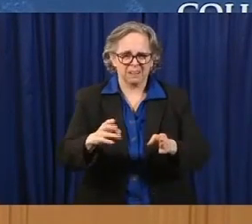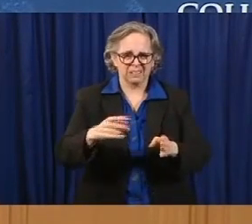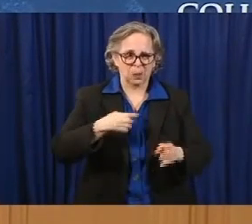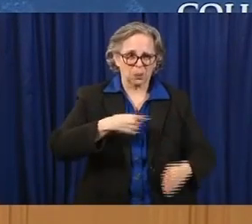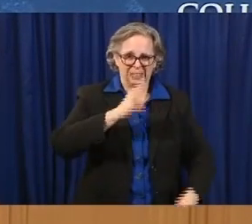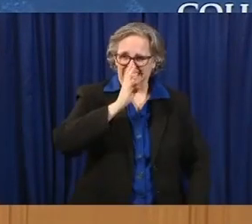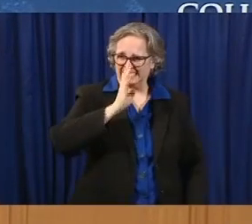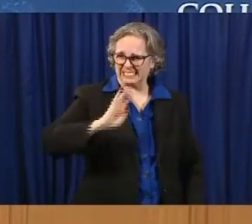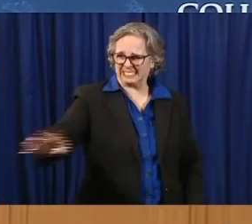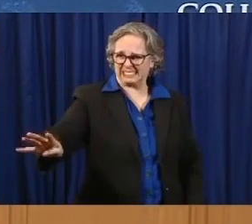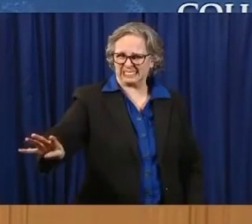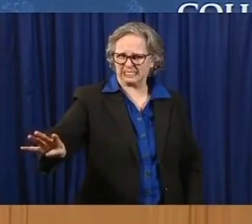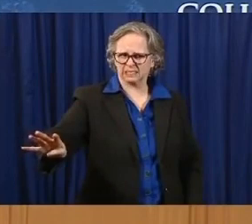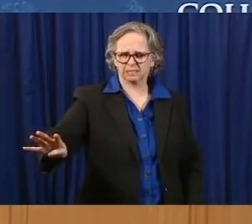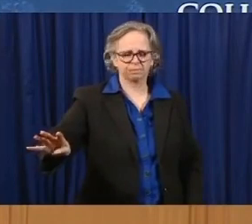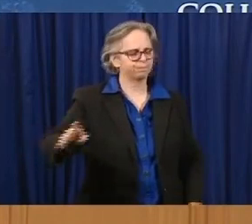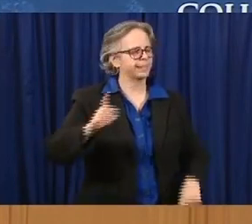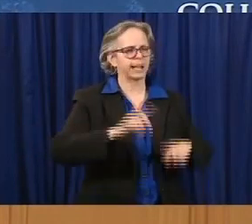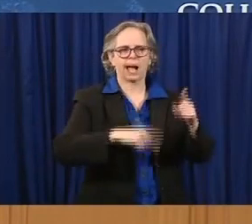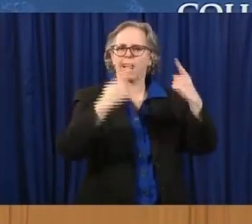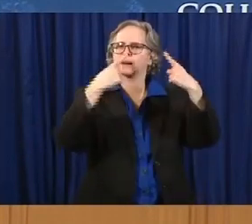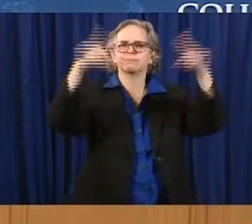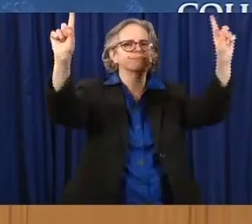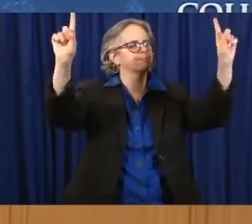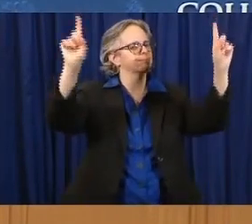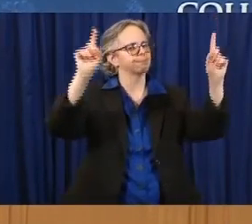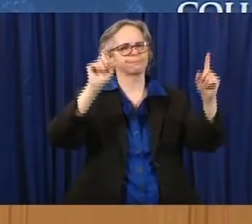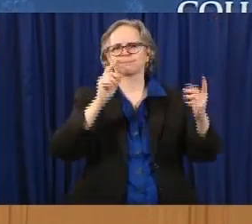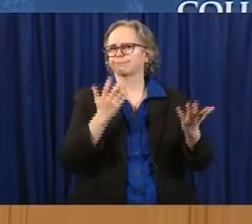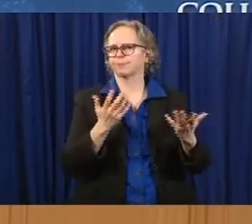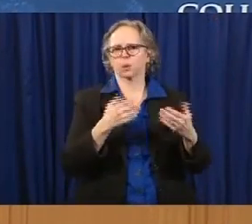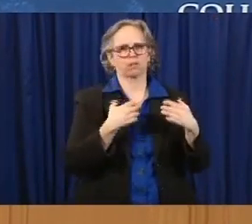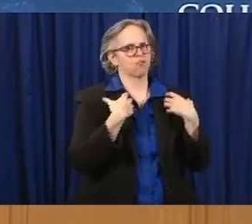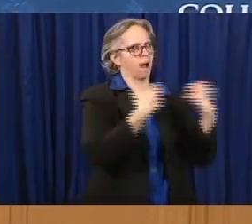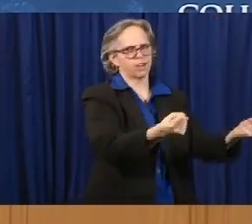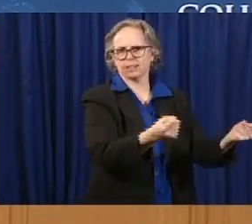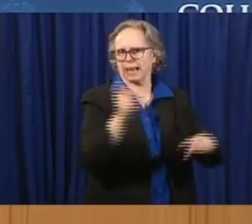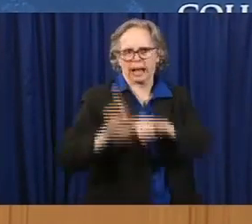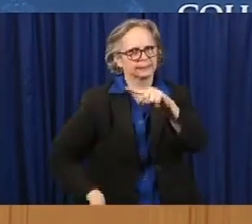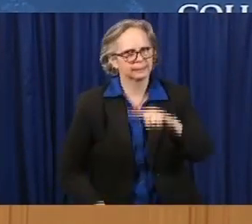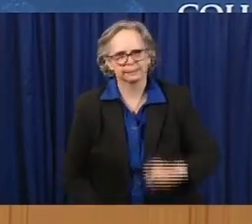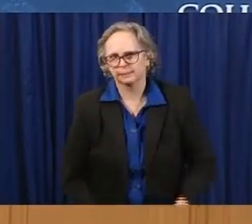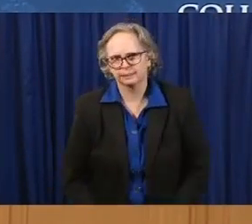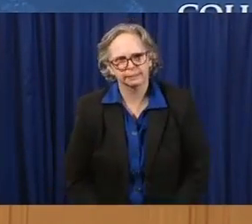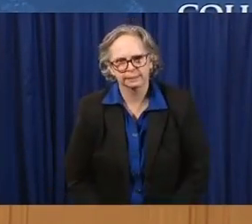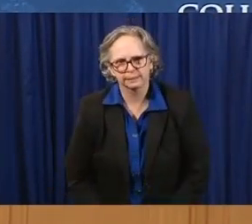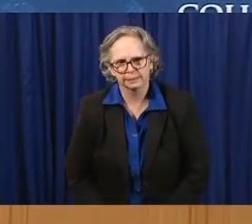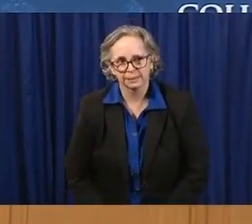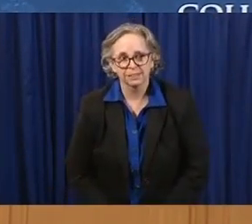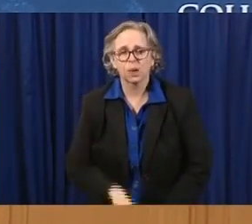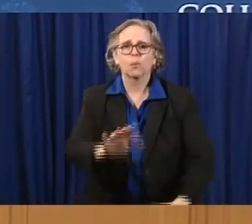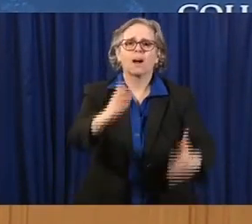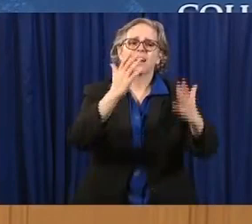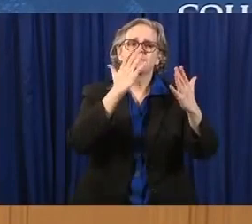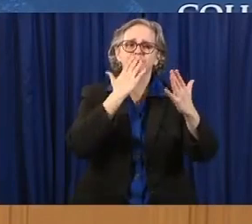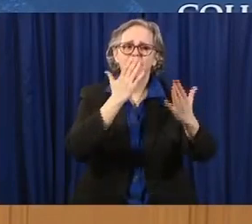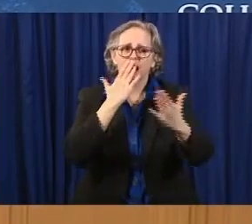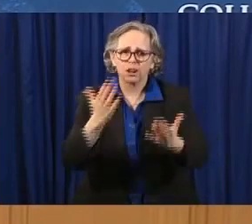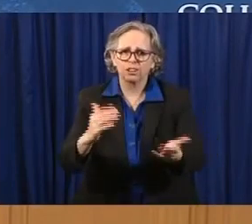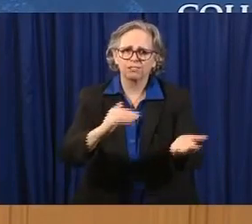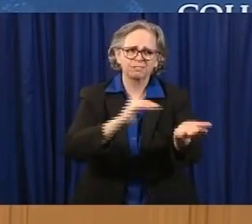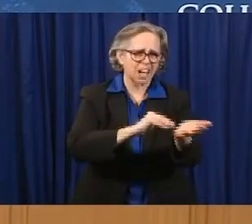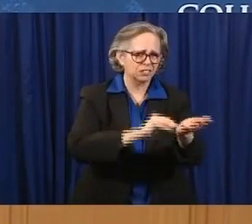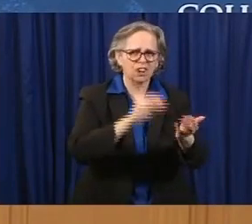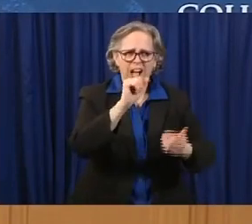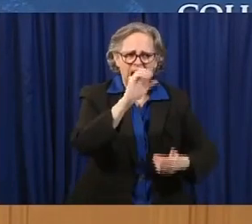be addressed. And so I just want to thank the governor, Dr. Acton, Dr. Mashika Roberts here on a local level,